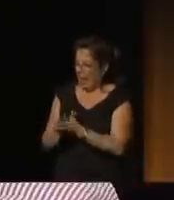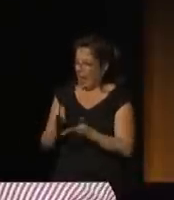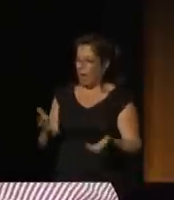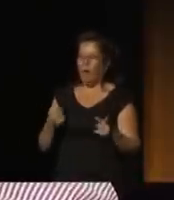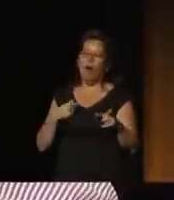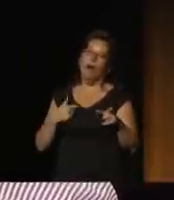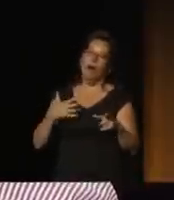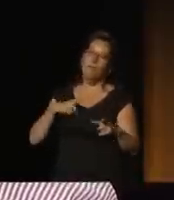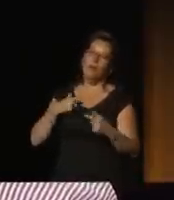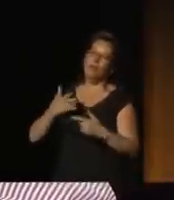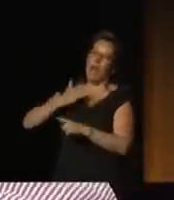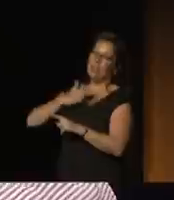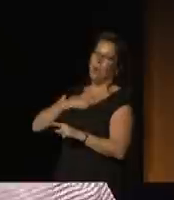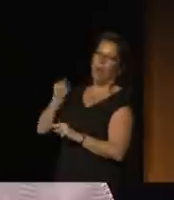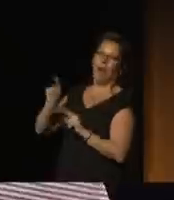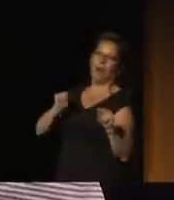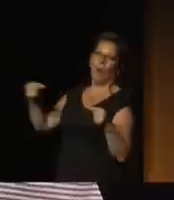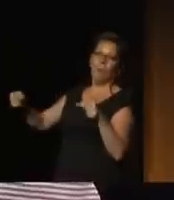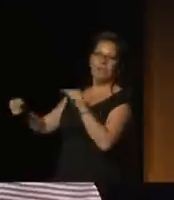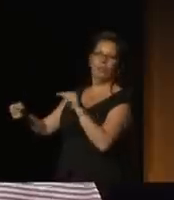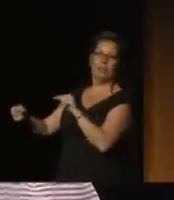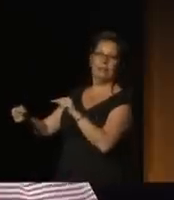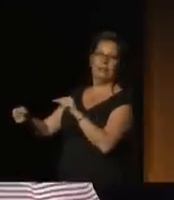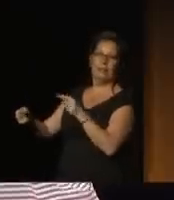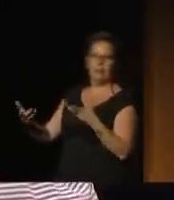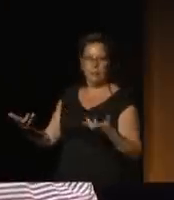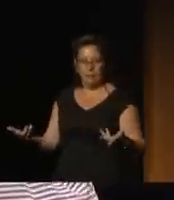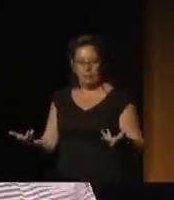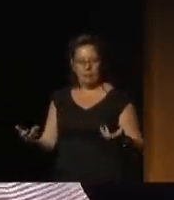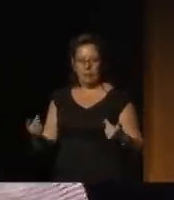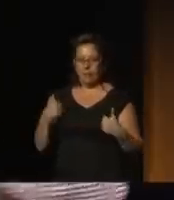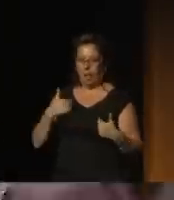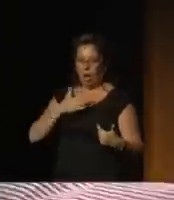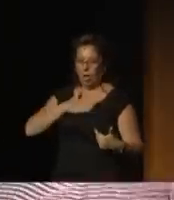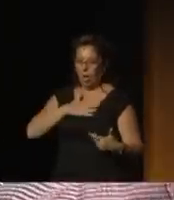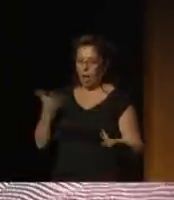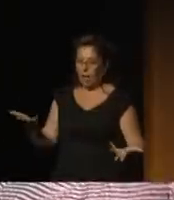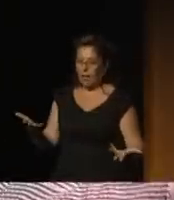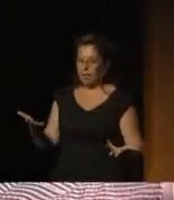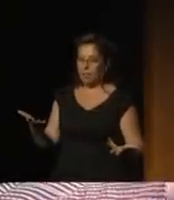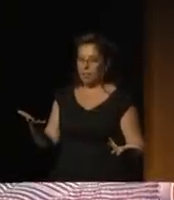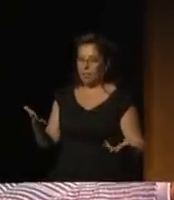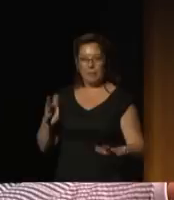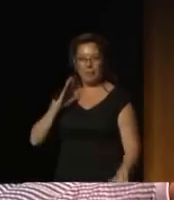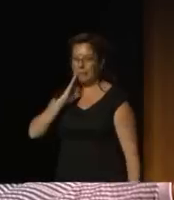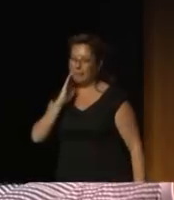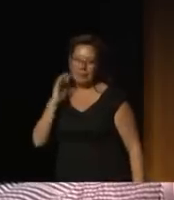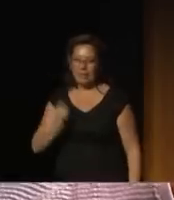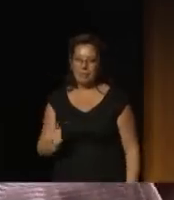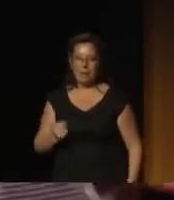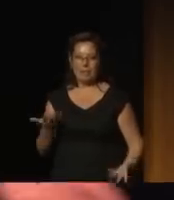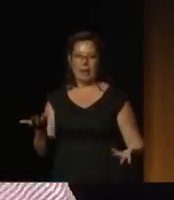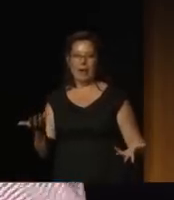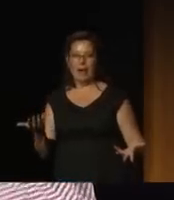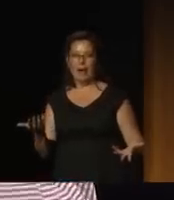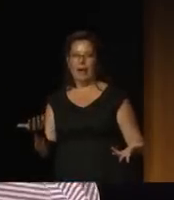don't like John Kerry. And I thought, you know, I know John Kerry. I don't like him either. But don't worry about it, Greg. You're not going to hear from him.